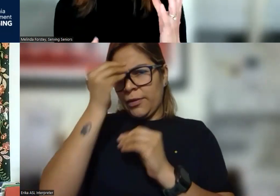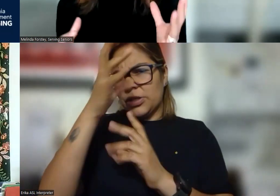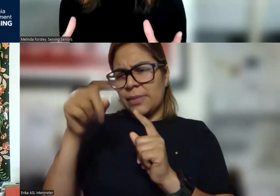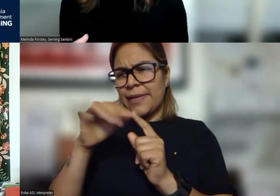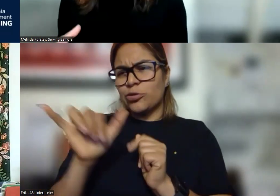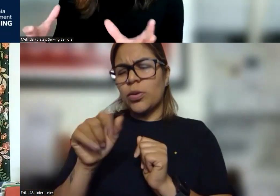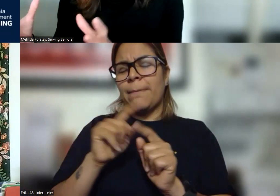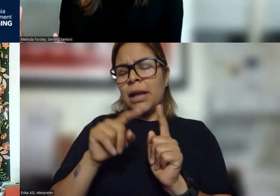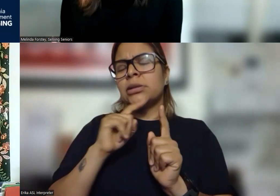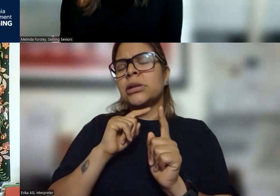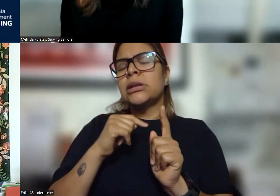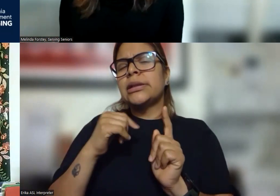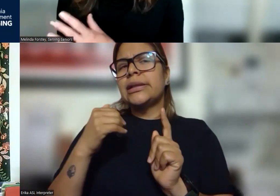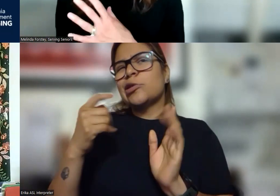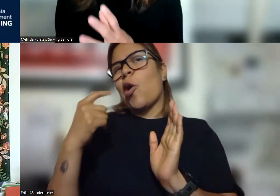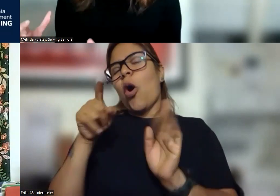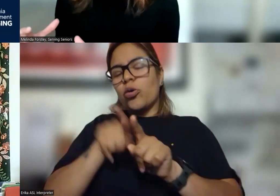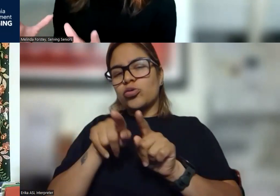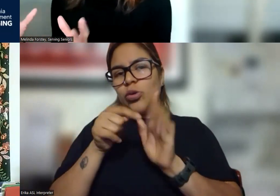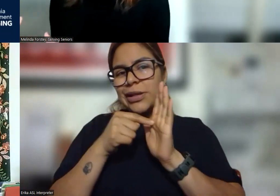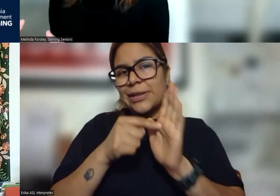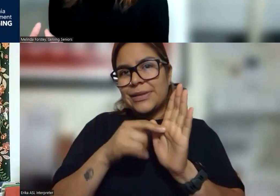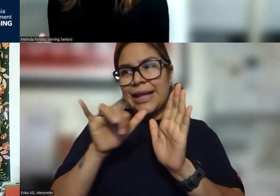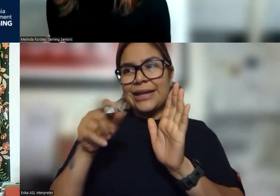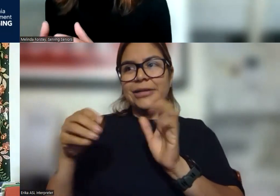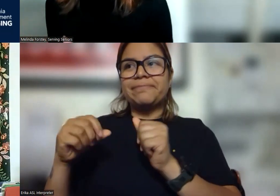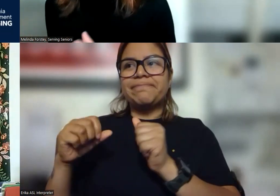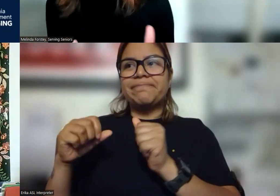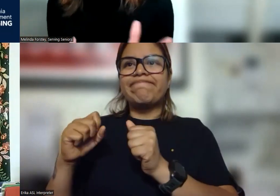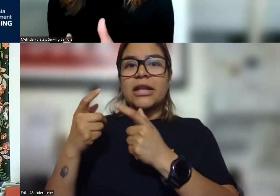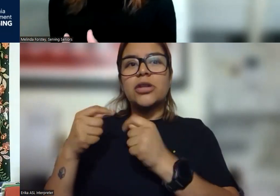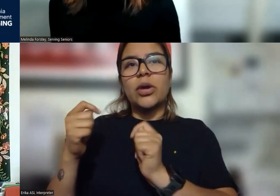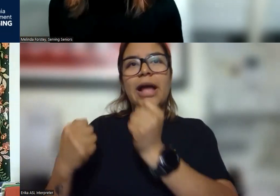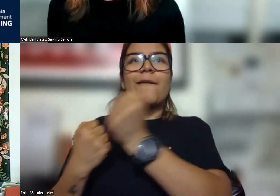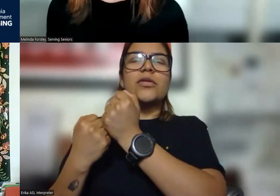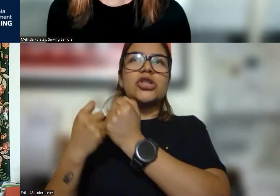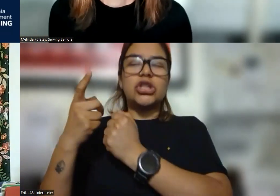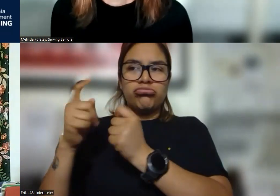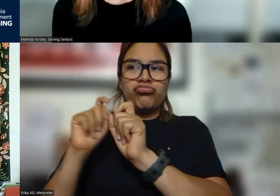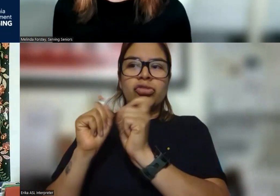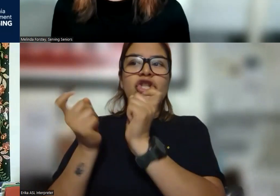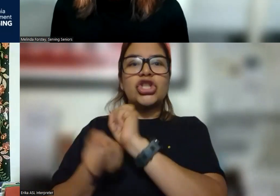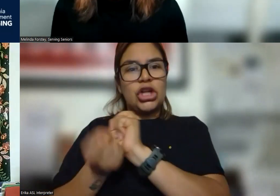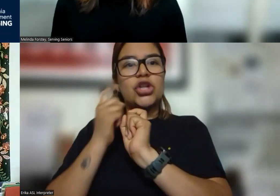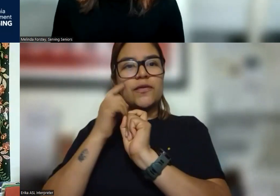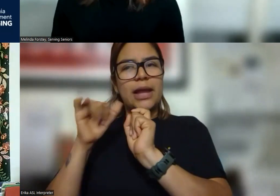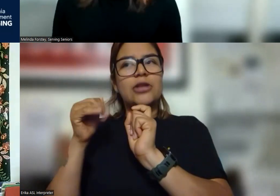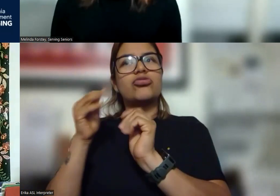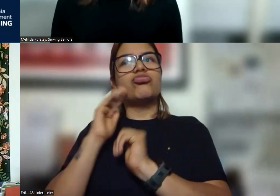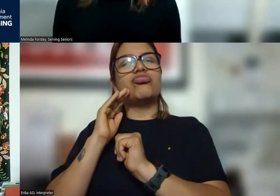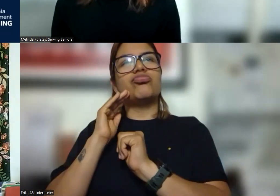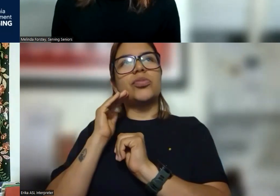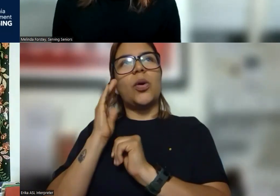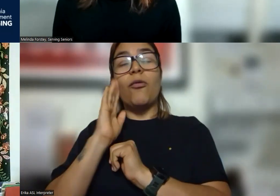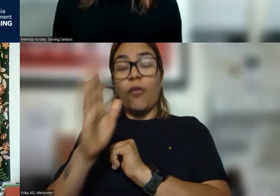important example of how advocacy was able to make some changes with the continuum of care and their initiatives moving forward. Great,